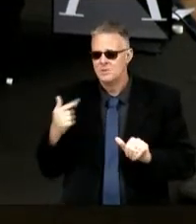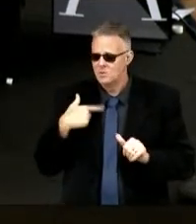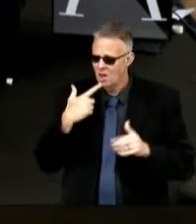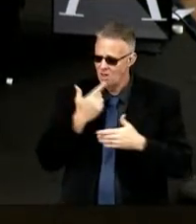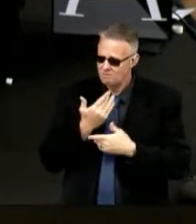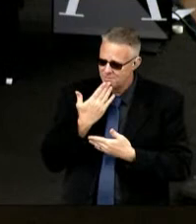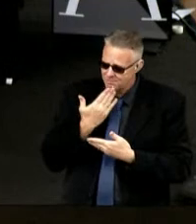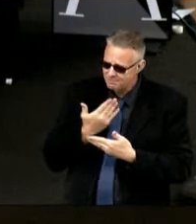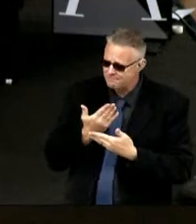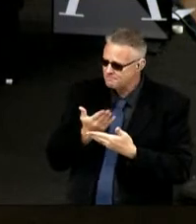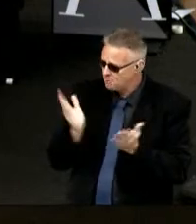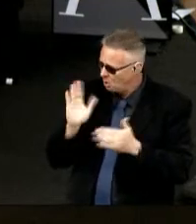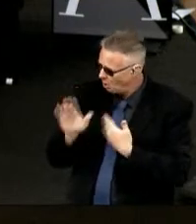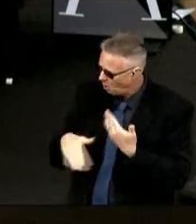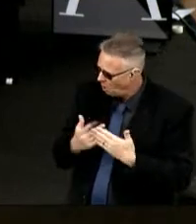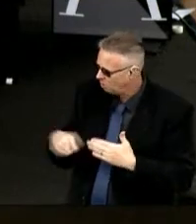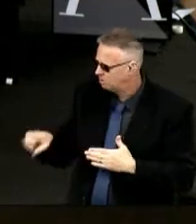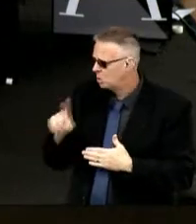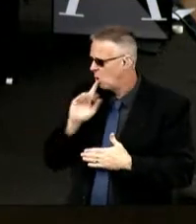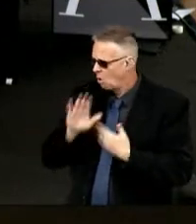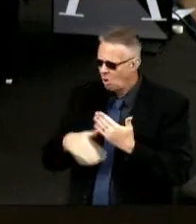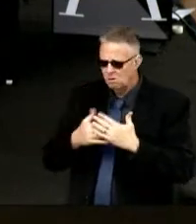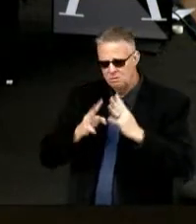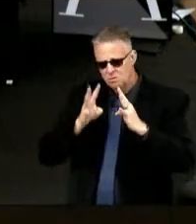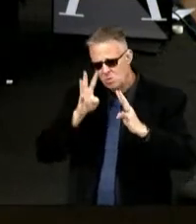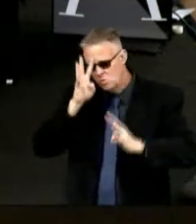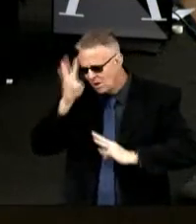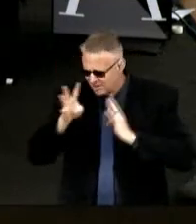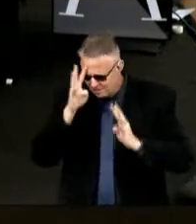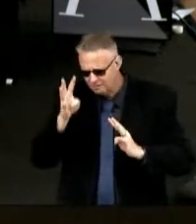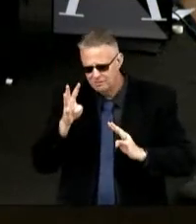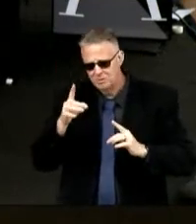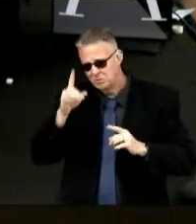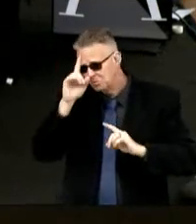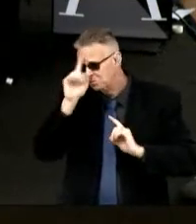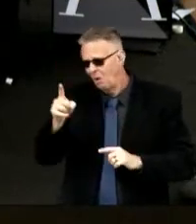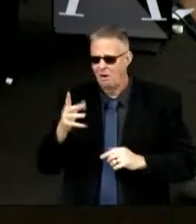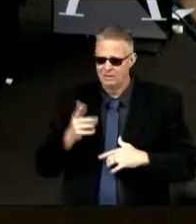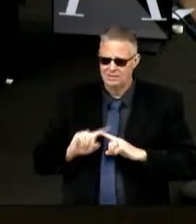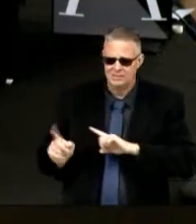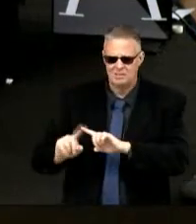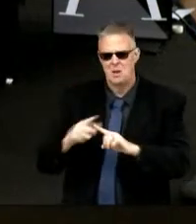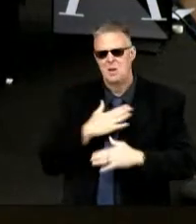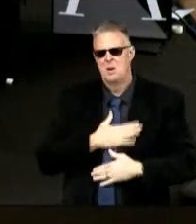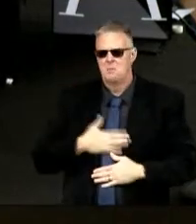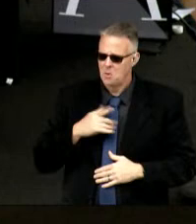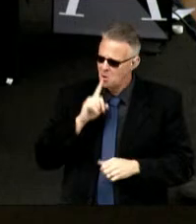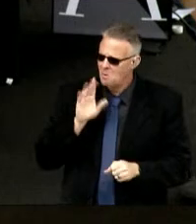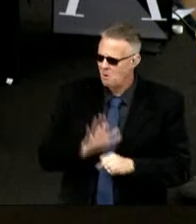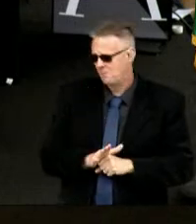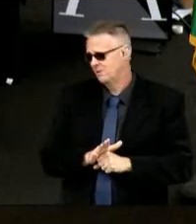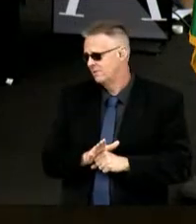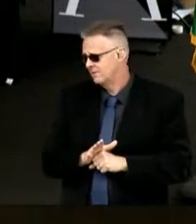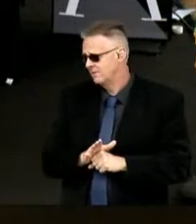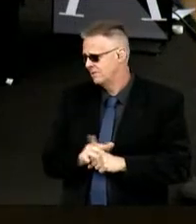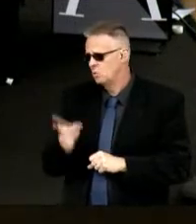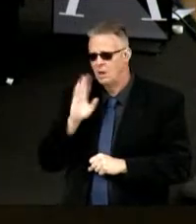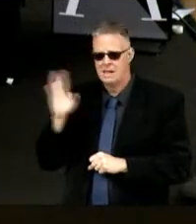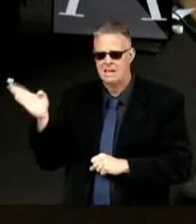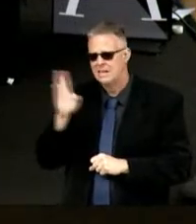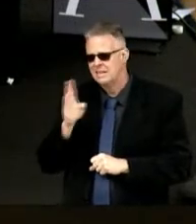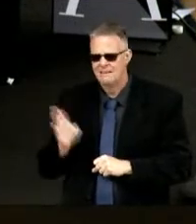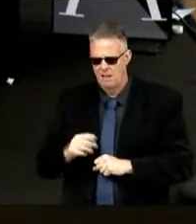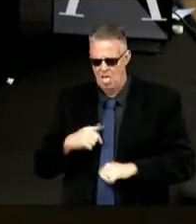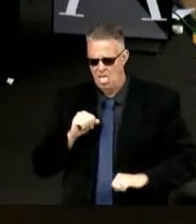all of our completers, you are all so creative, so smart in different ways, so please promise me that you will never, ever